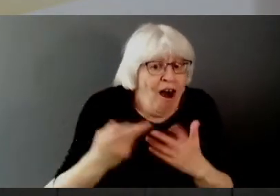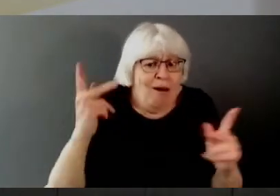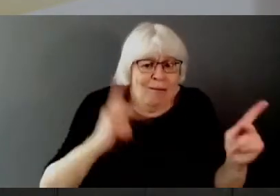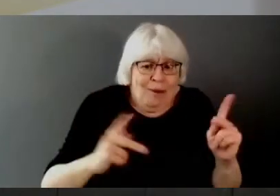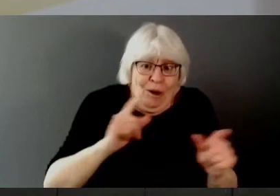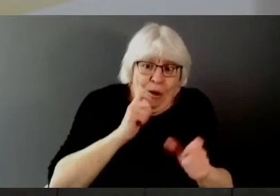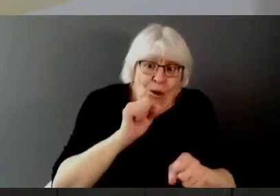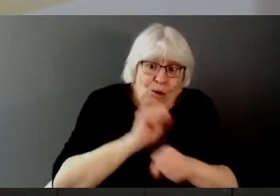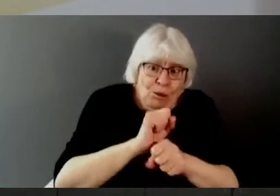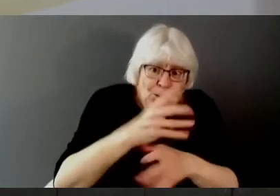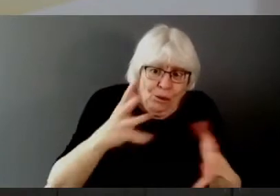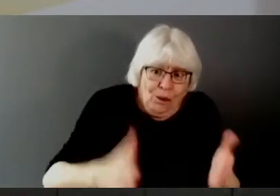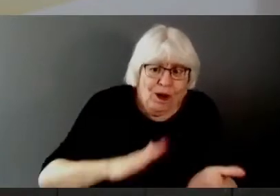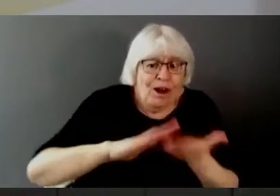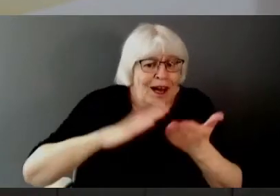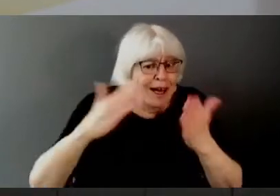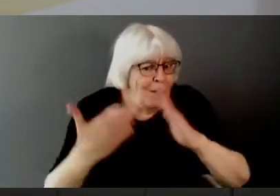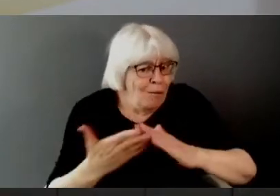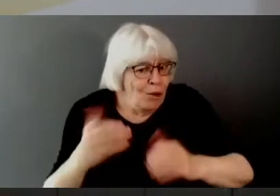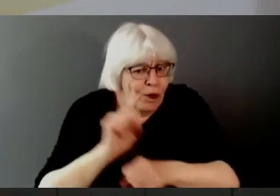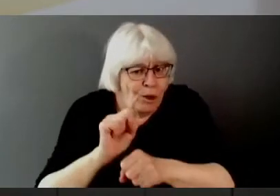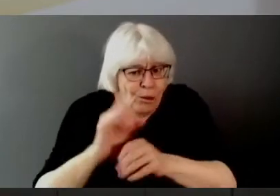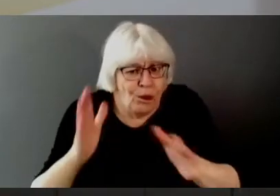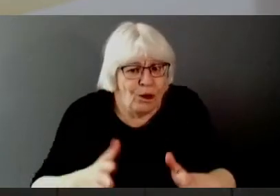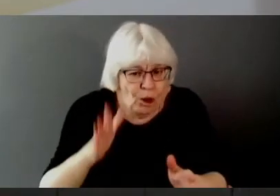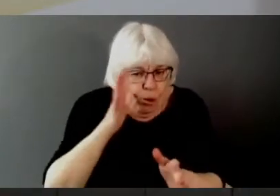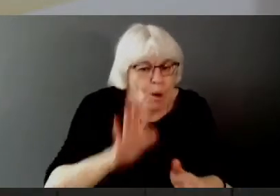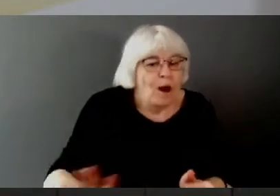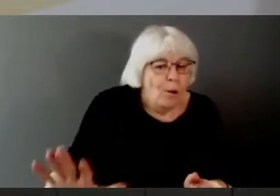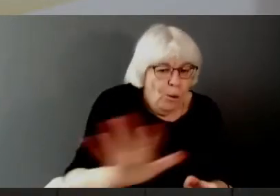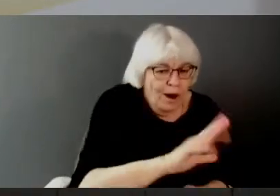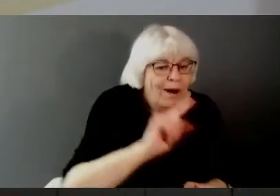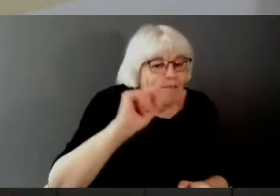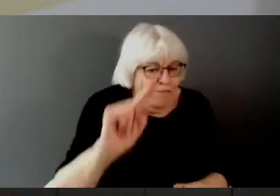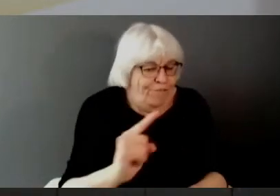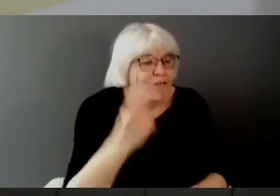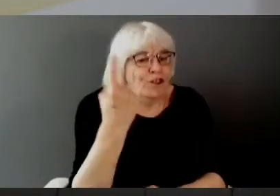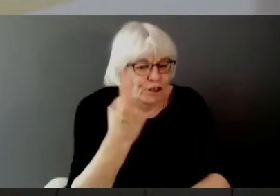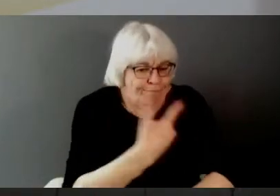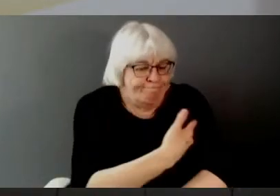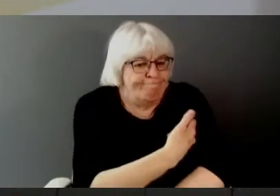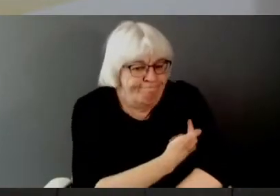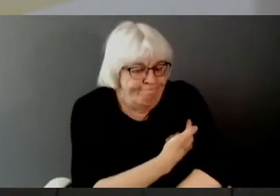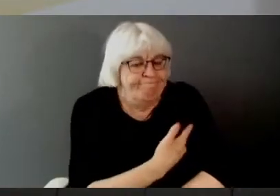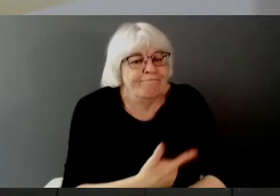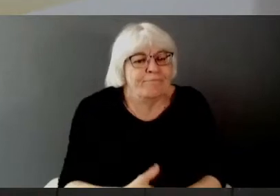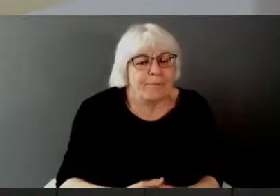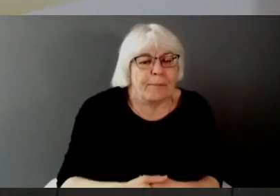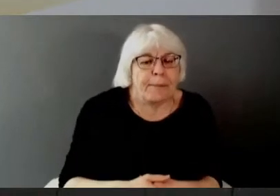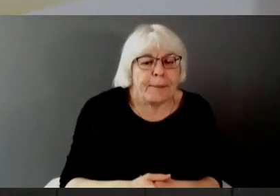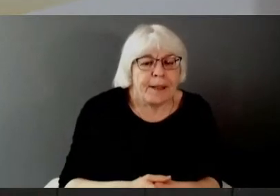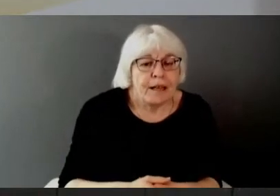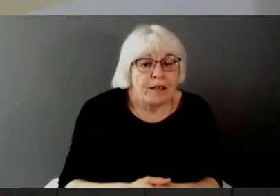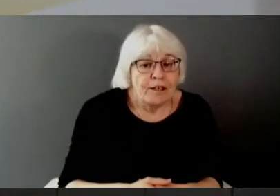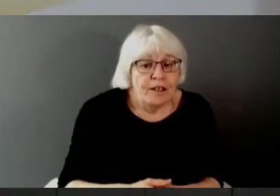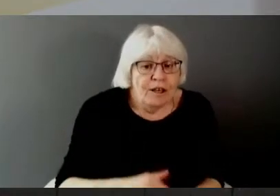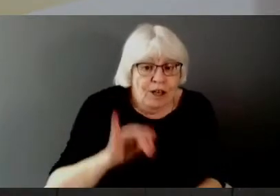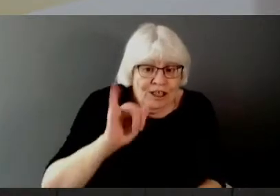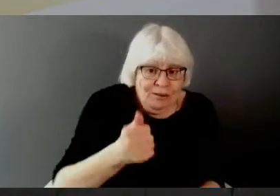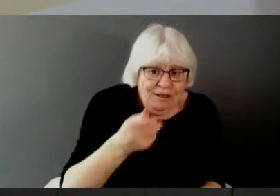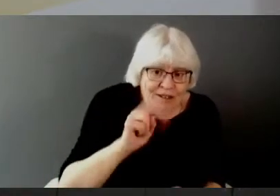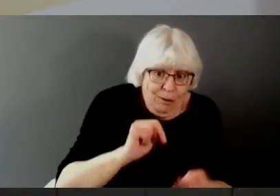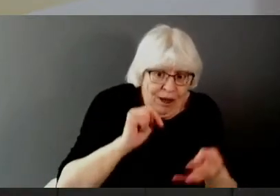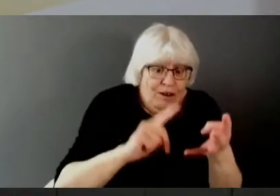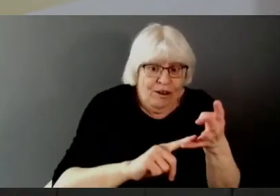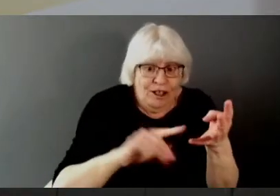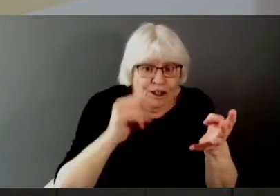the province will receive their first dose of the vaccine. And then, beginning the week of January 25th, all long-term care and community